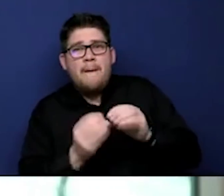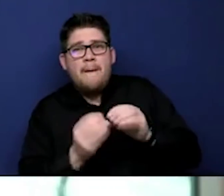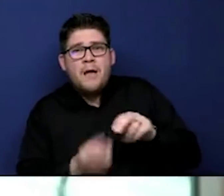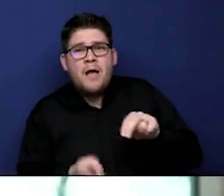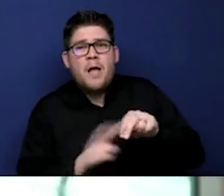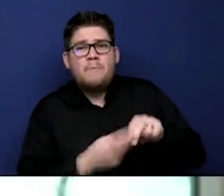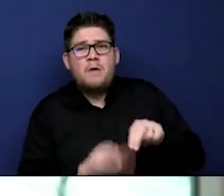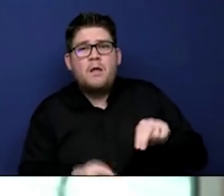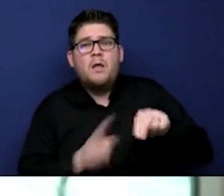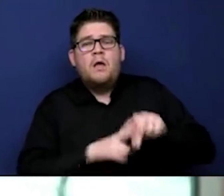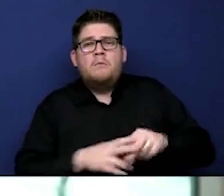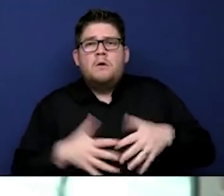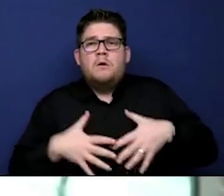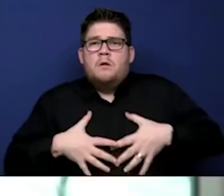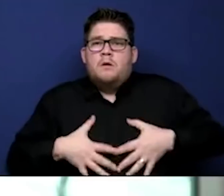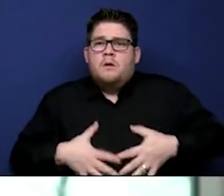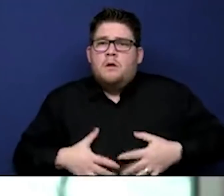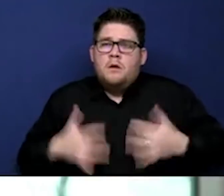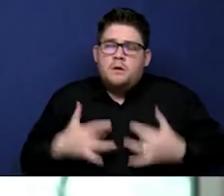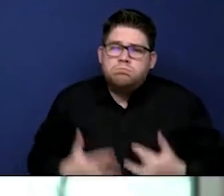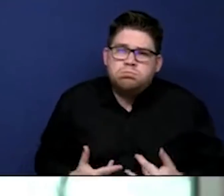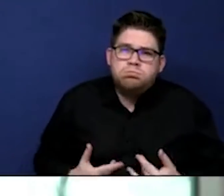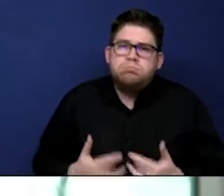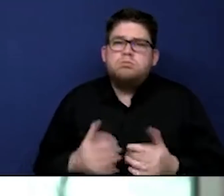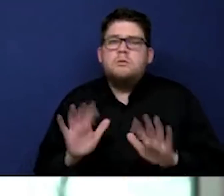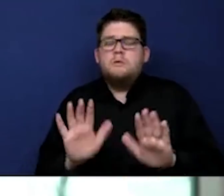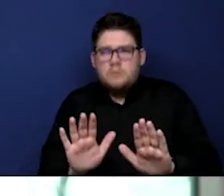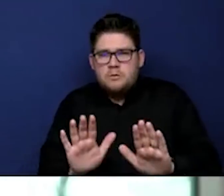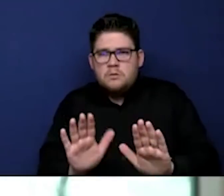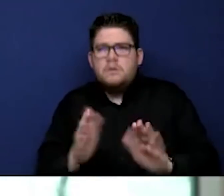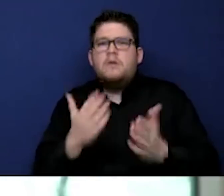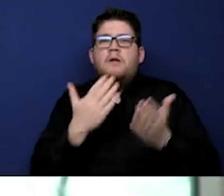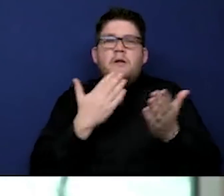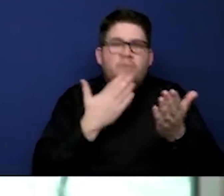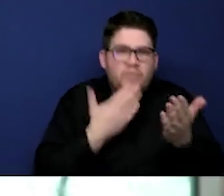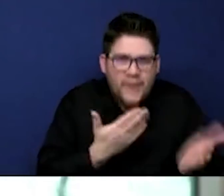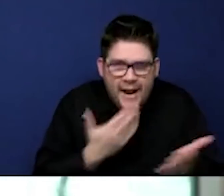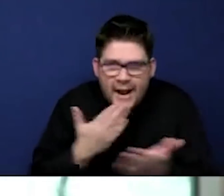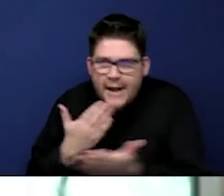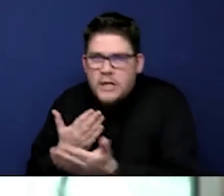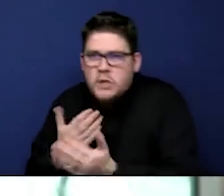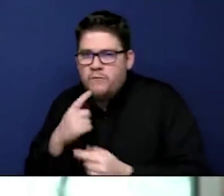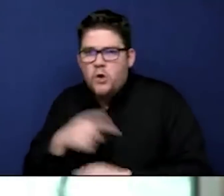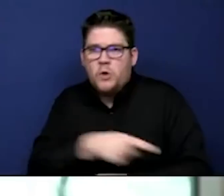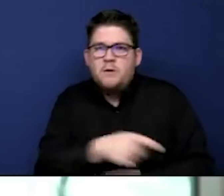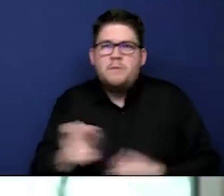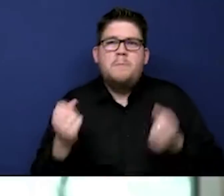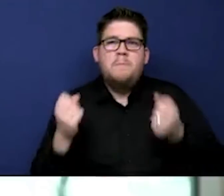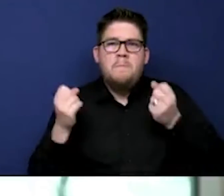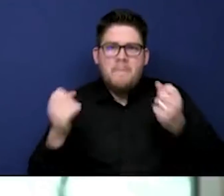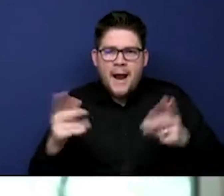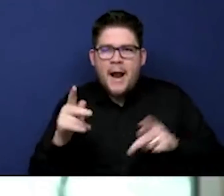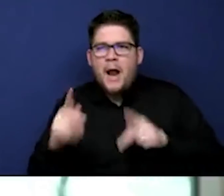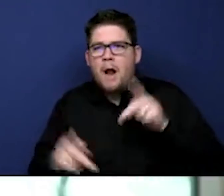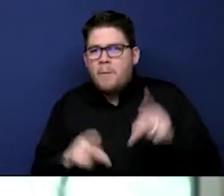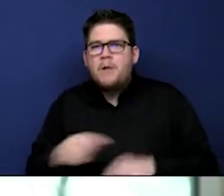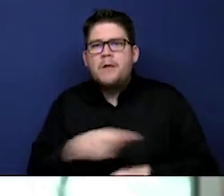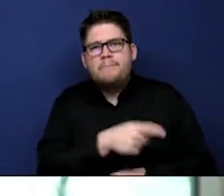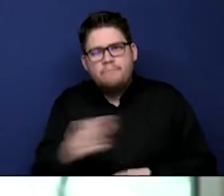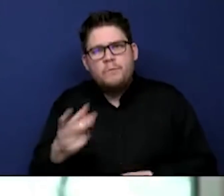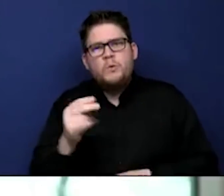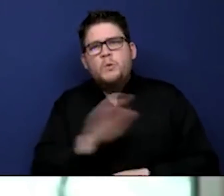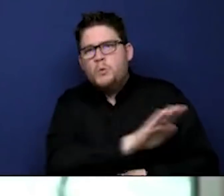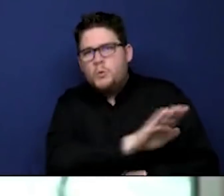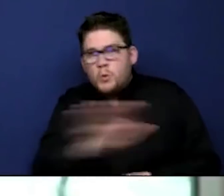you. I know people are doing their best, and we have to deal with what we have right now. We'd